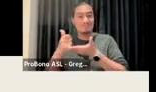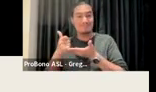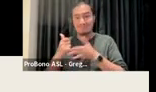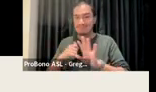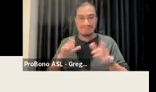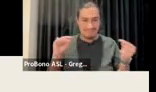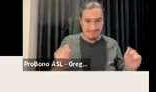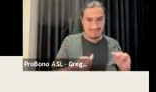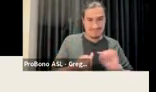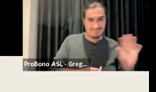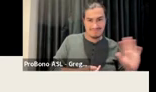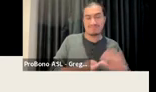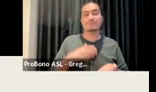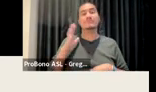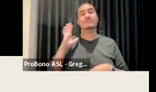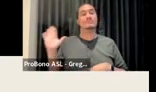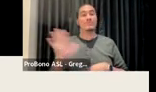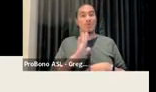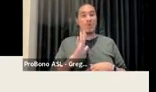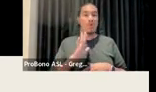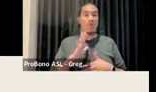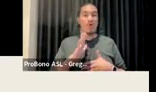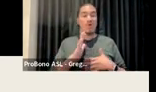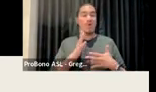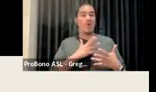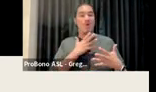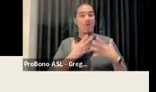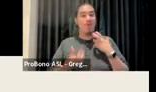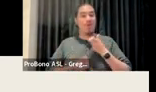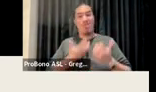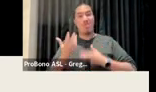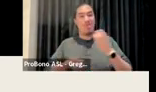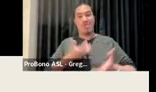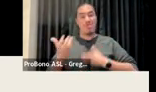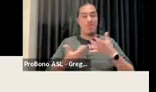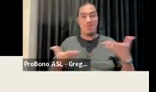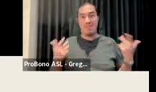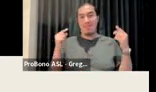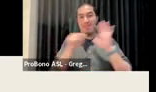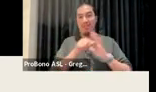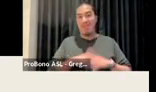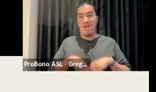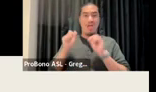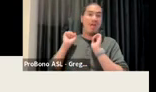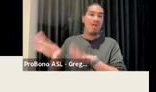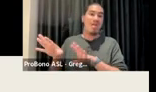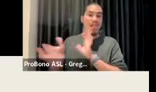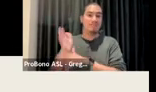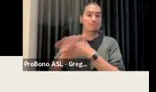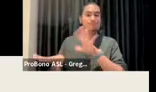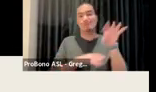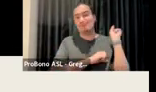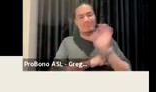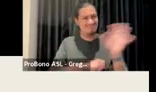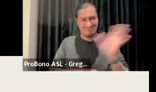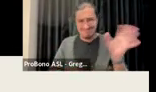cannot leave your baggage at the feet of your audience and walk away. You cannot say, here's all these horrible things that happened to me, lights out. It needs to be, to me personally,